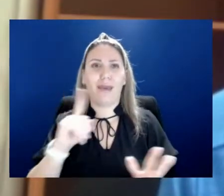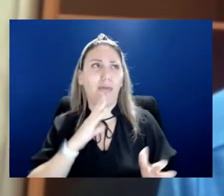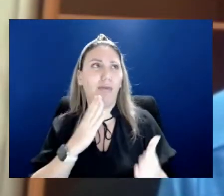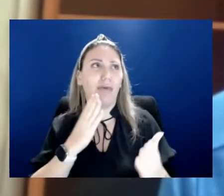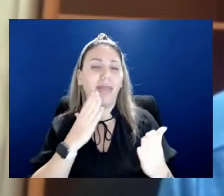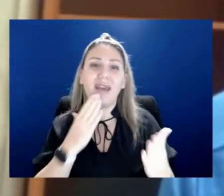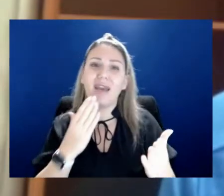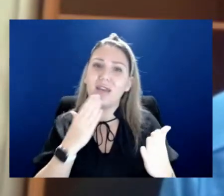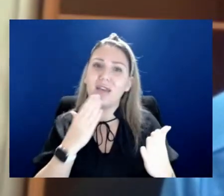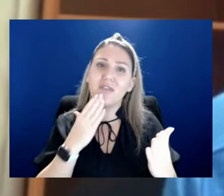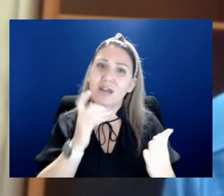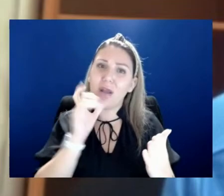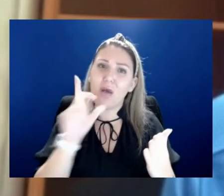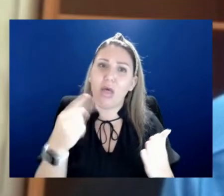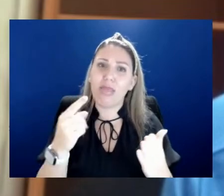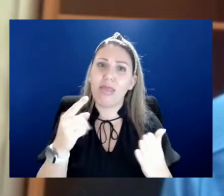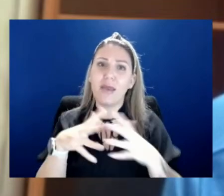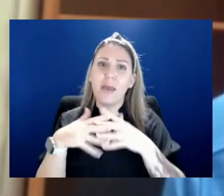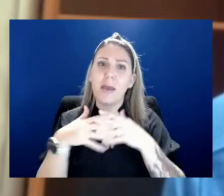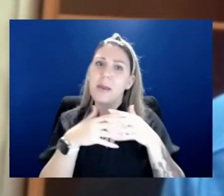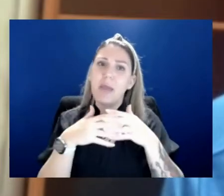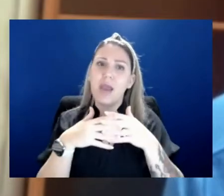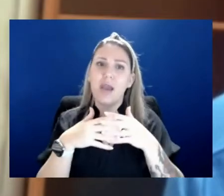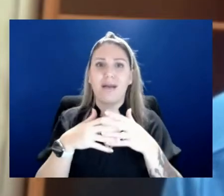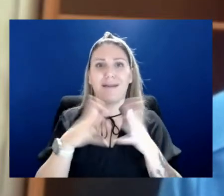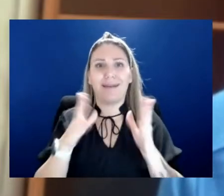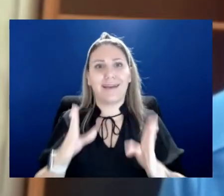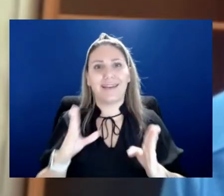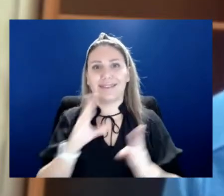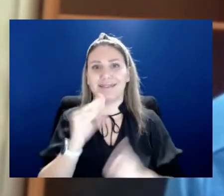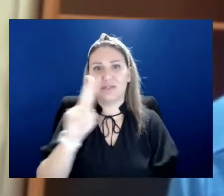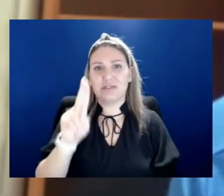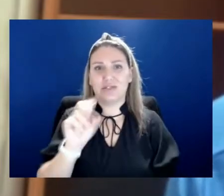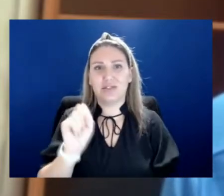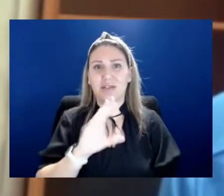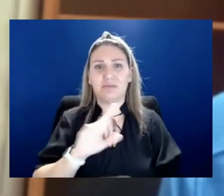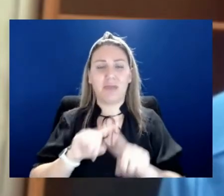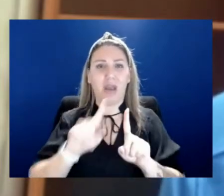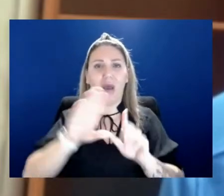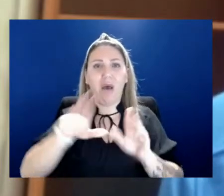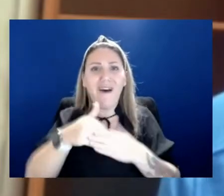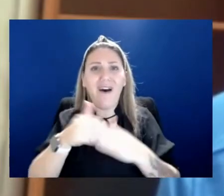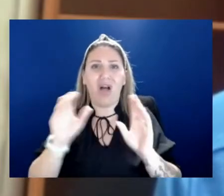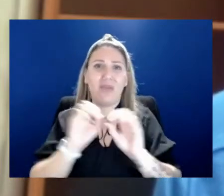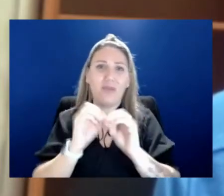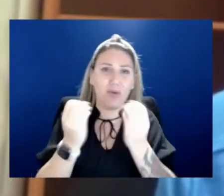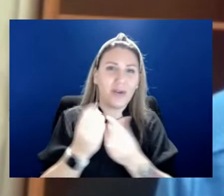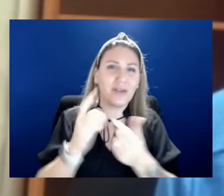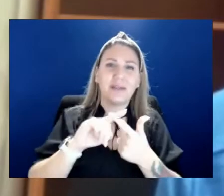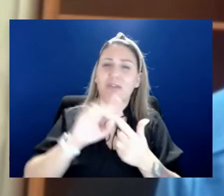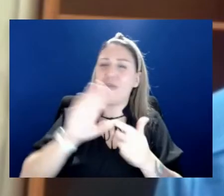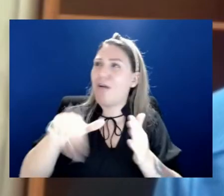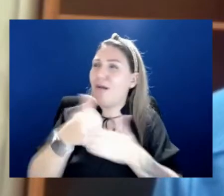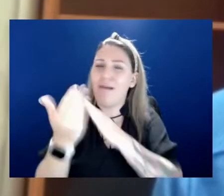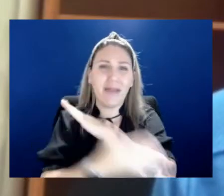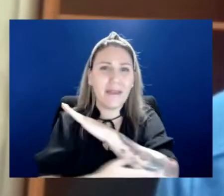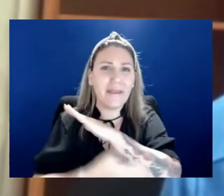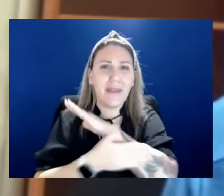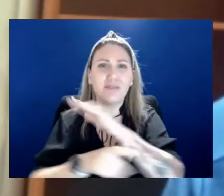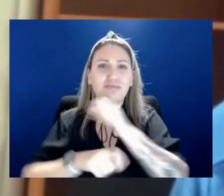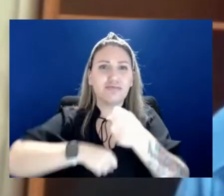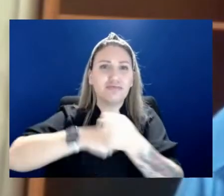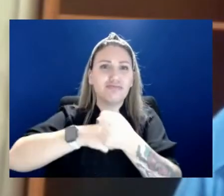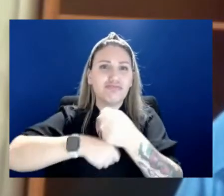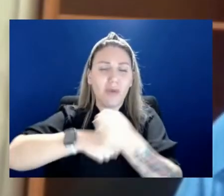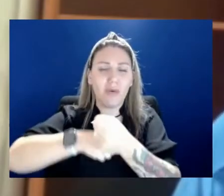not only Americans in the United States, but all the organizations, all the countries that are supporting them. In fact,